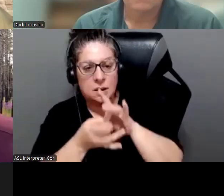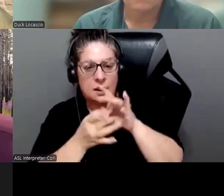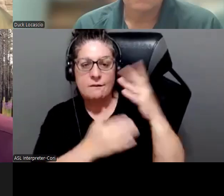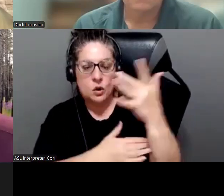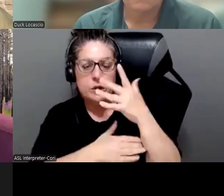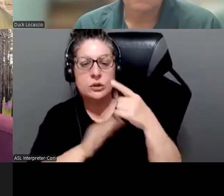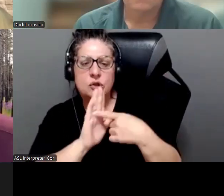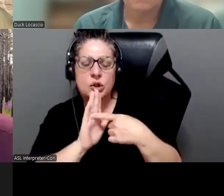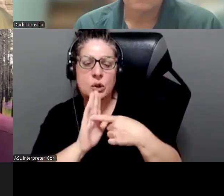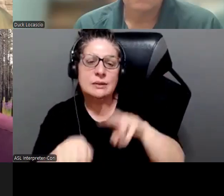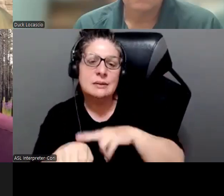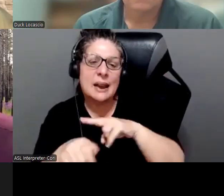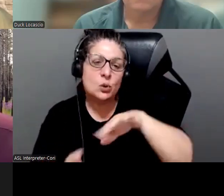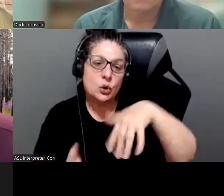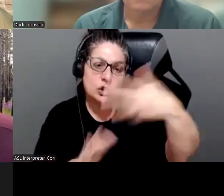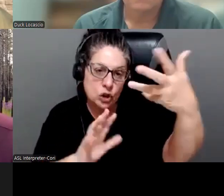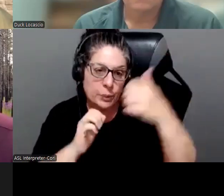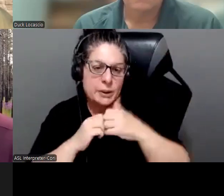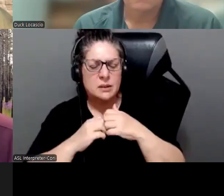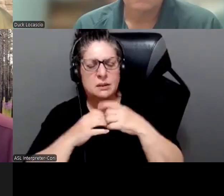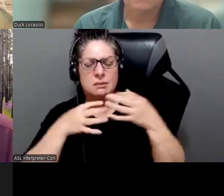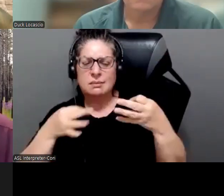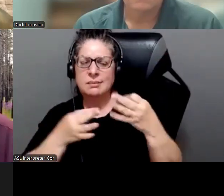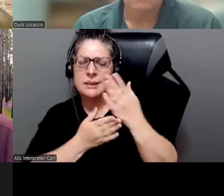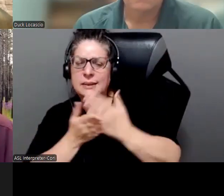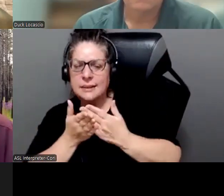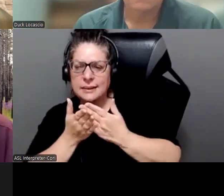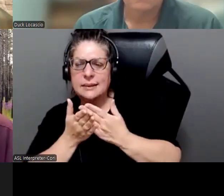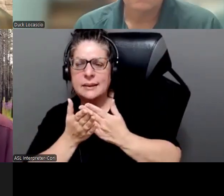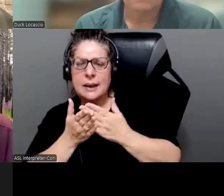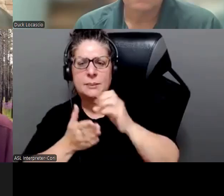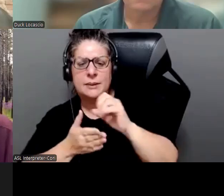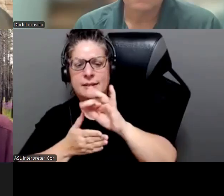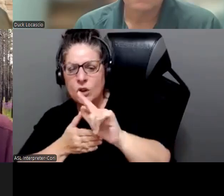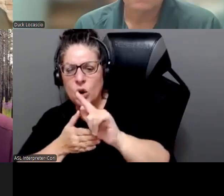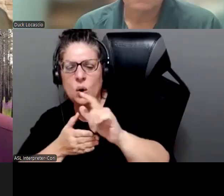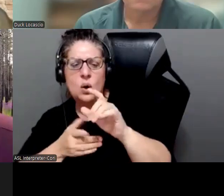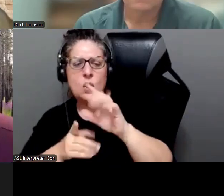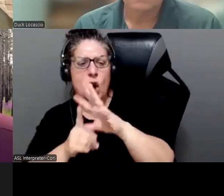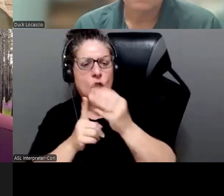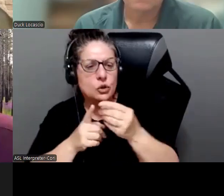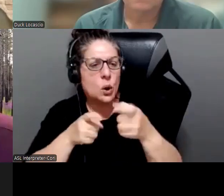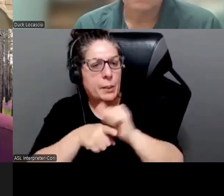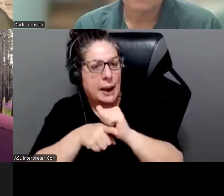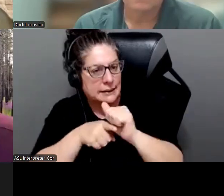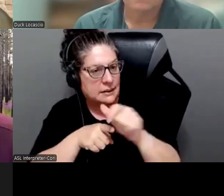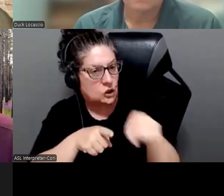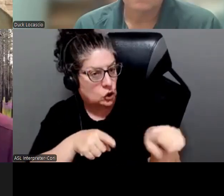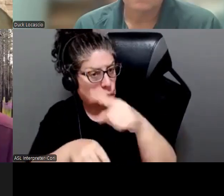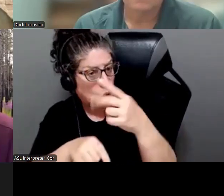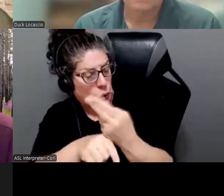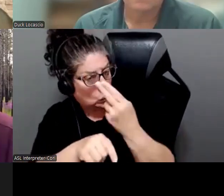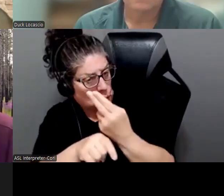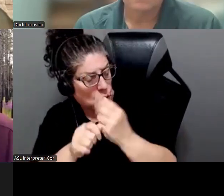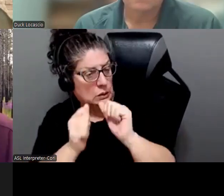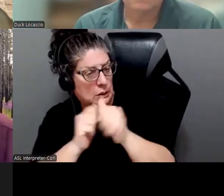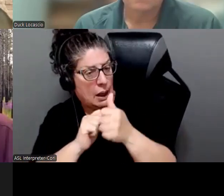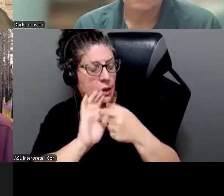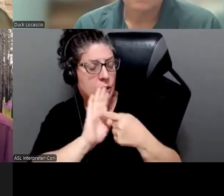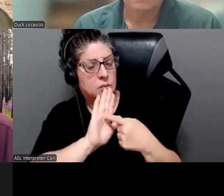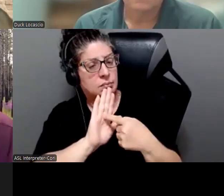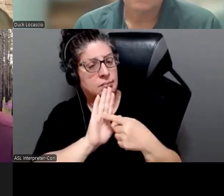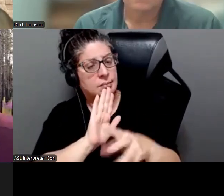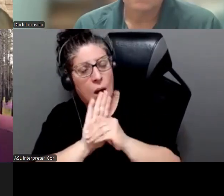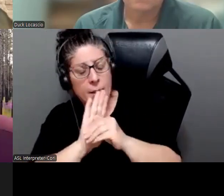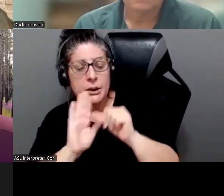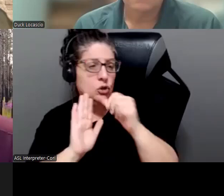natural disturbances. Describe some of the silvicultural practices that you use and how they emulate or maybe